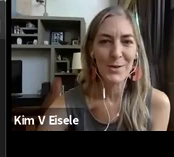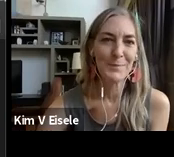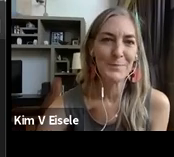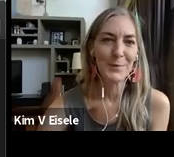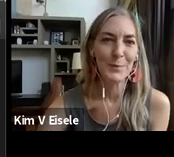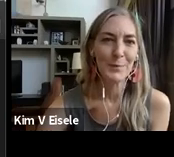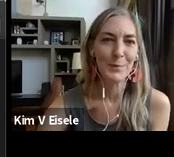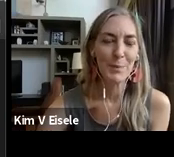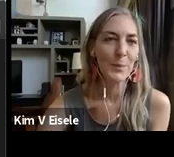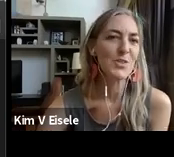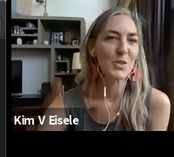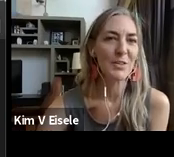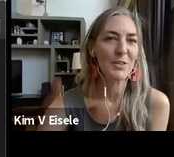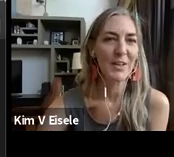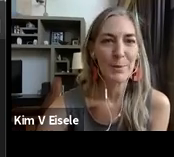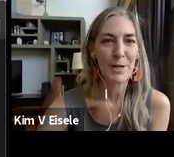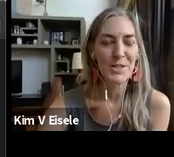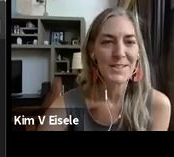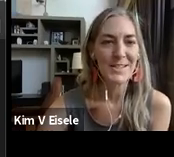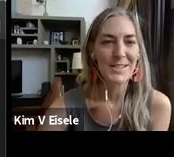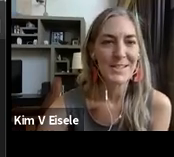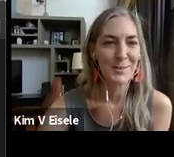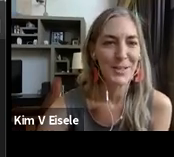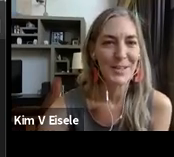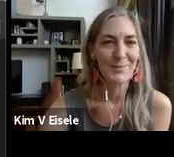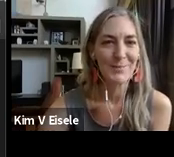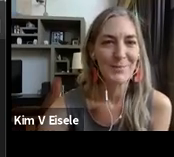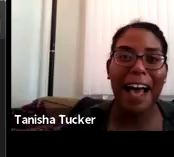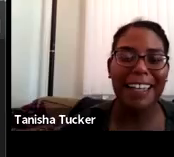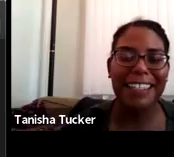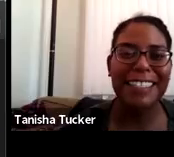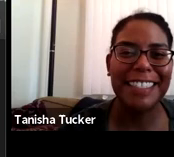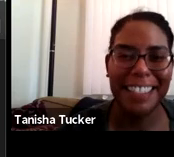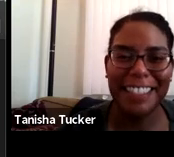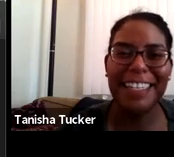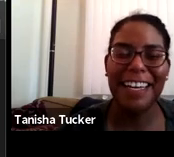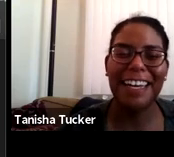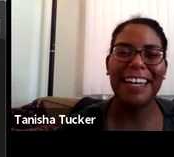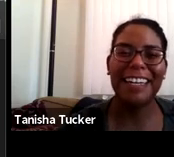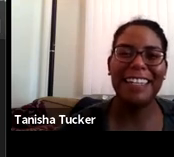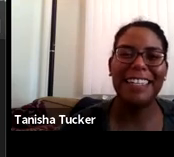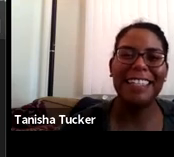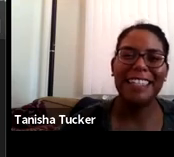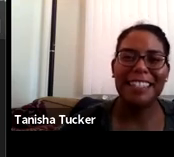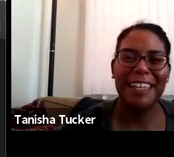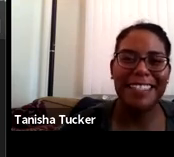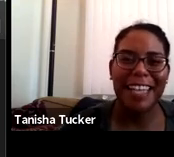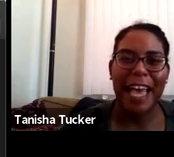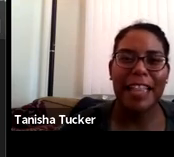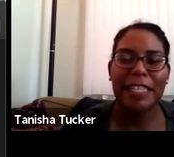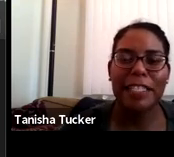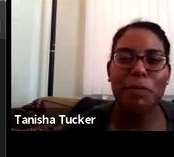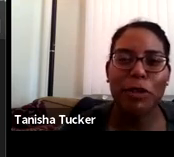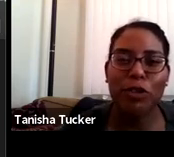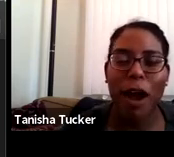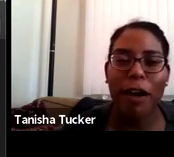So people will just sort of get an impressionistic feel of it, but you can chime in. Yes,